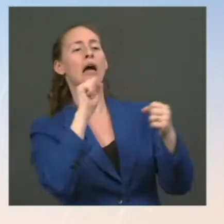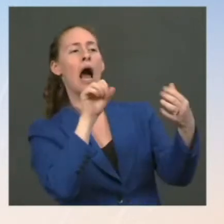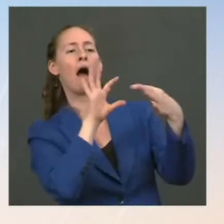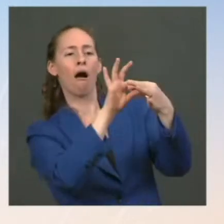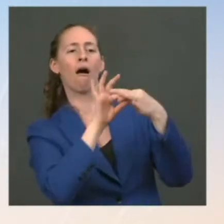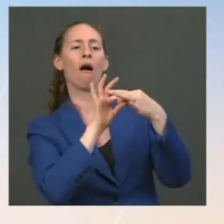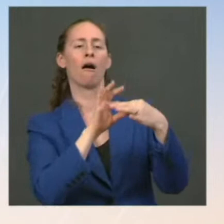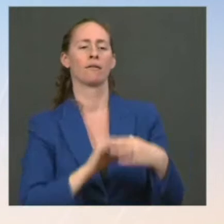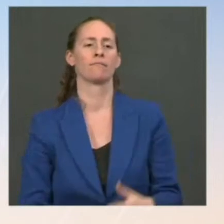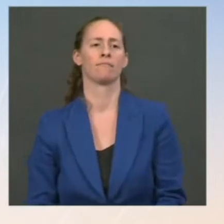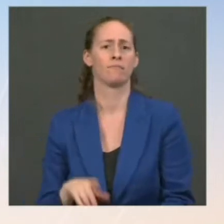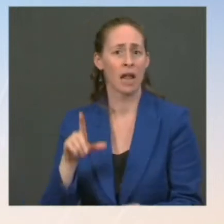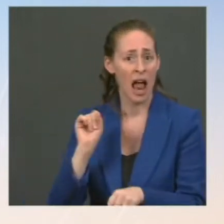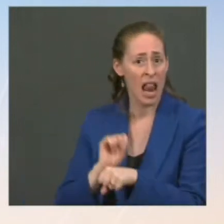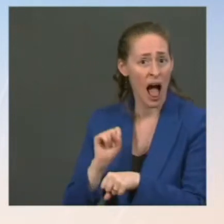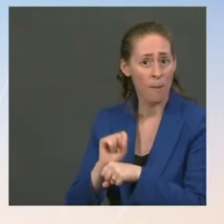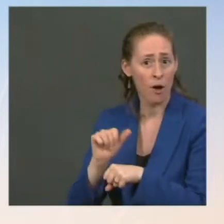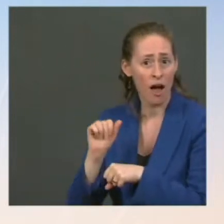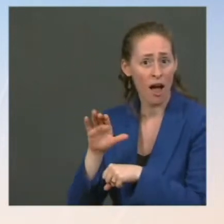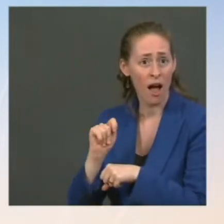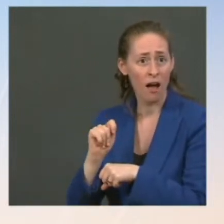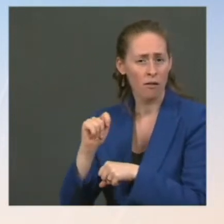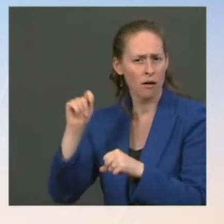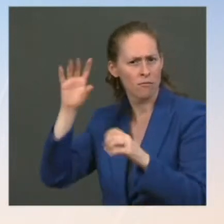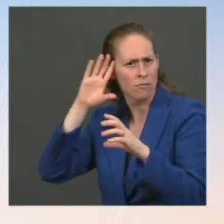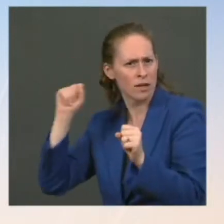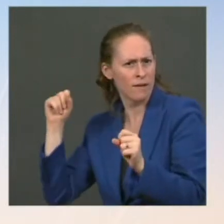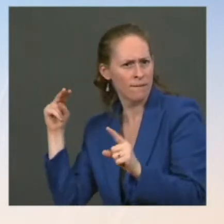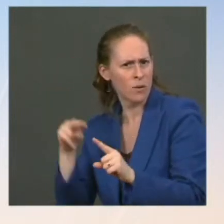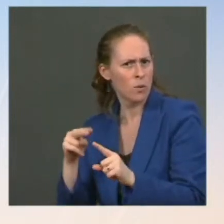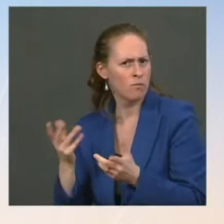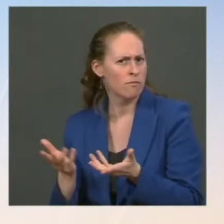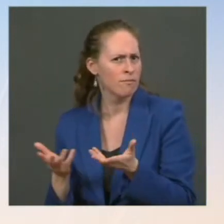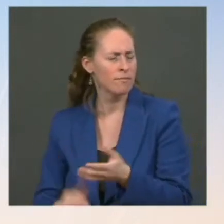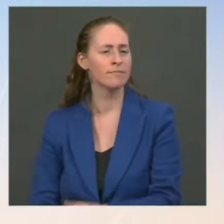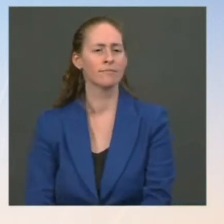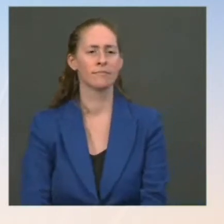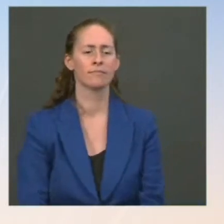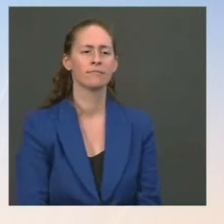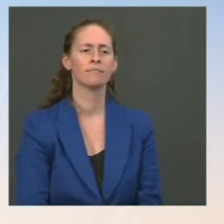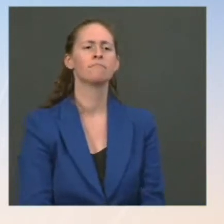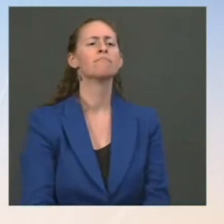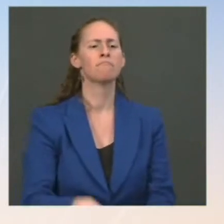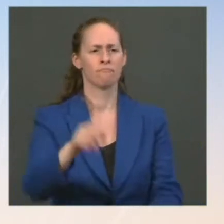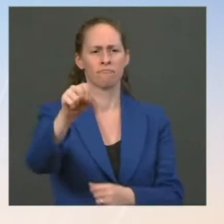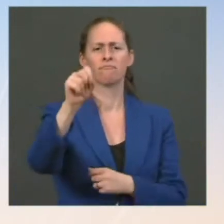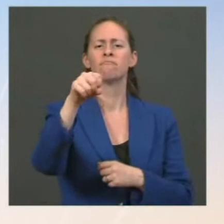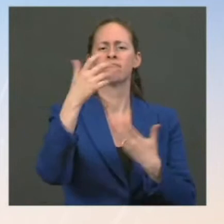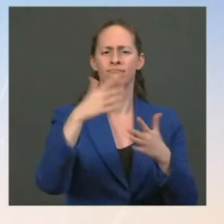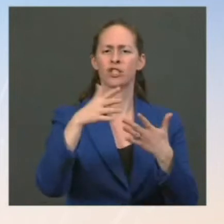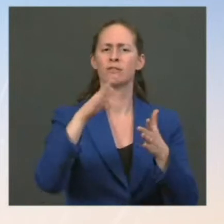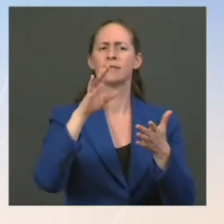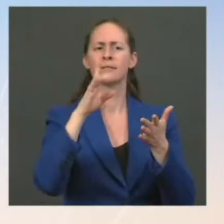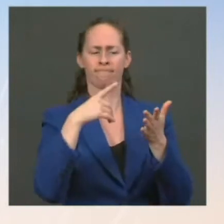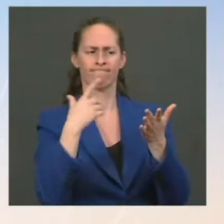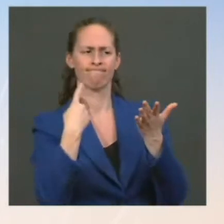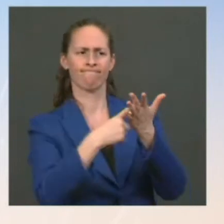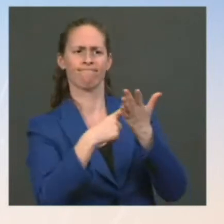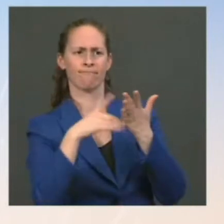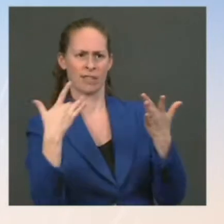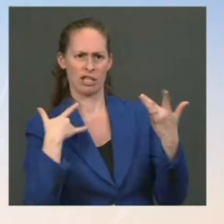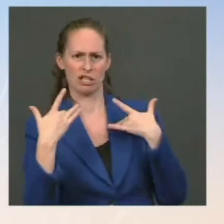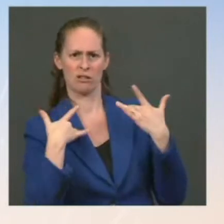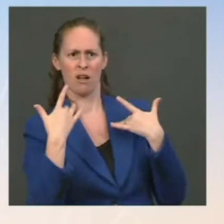I will check with our legislative team. Obviously, he's spoken out about his concerns about the treatment of Uyghurs in the past, but let me check on the specific piece of